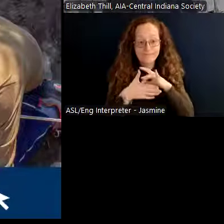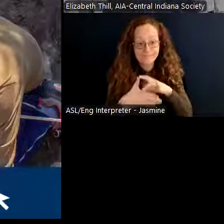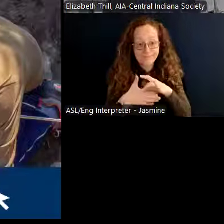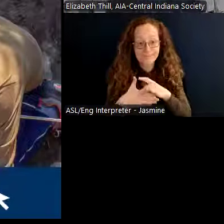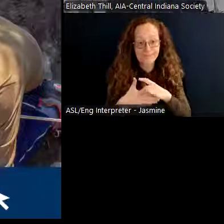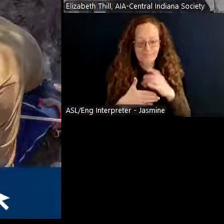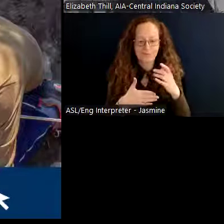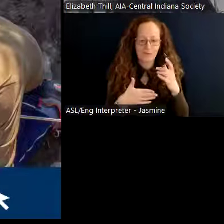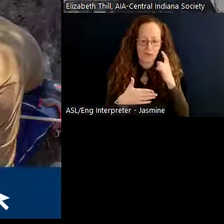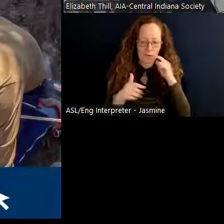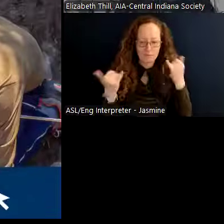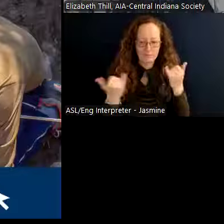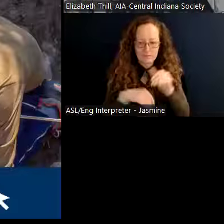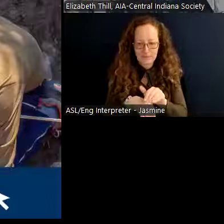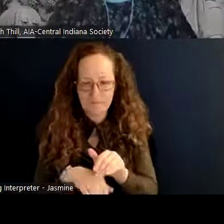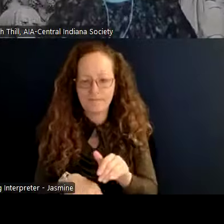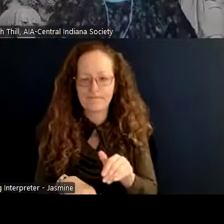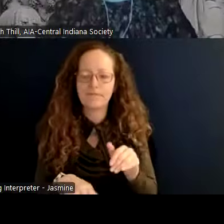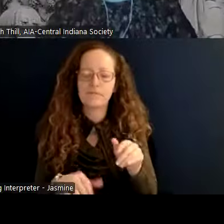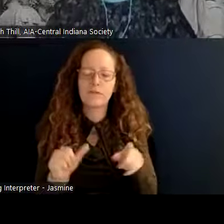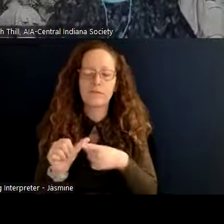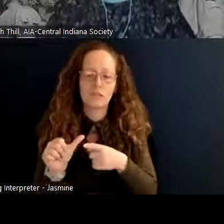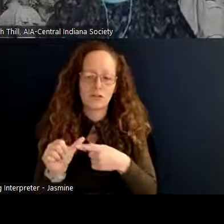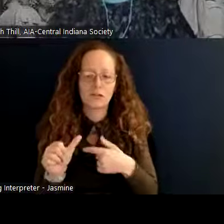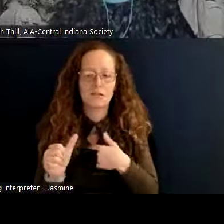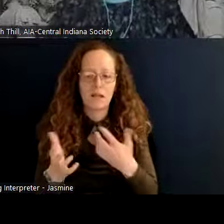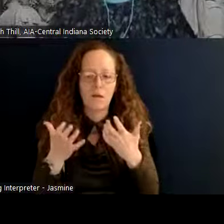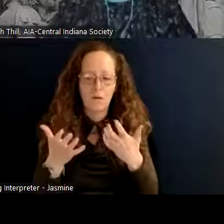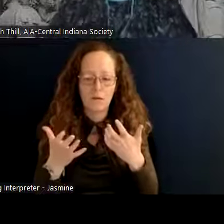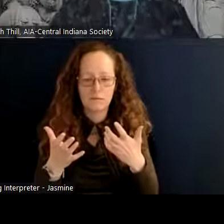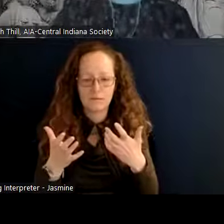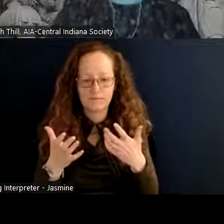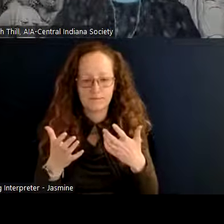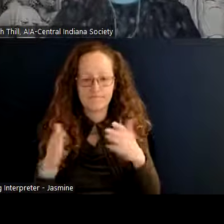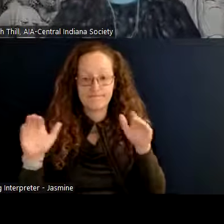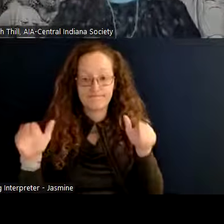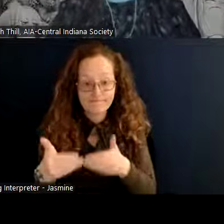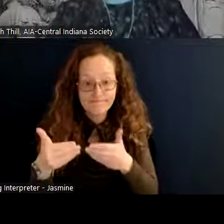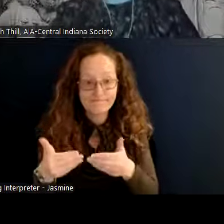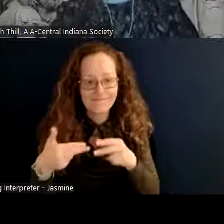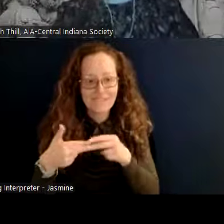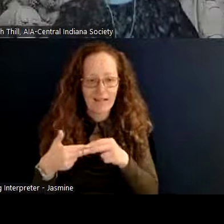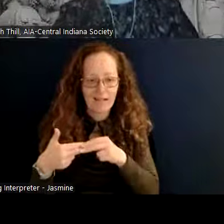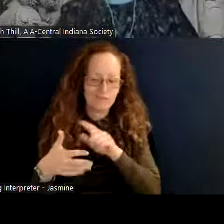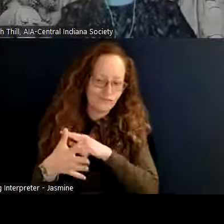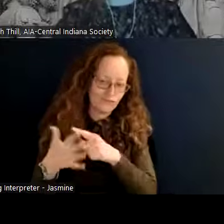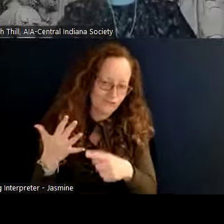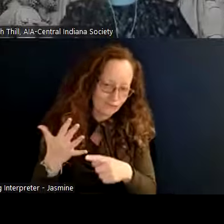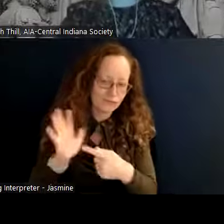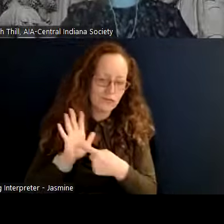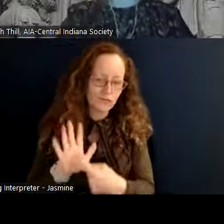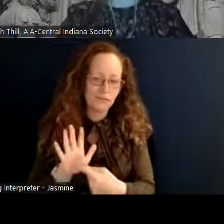we're here, the reason we're here, I want to do our introduction slides. So this is